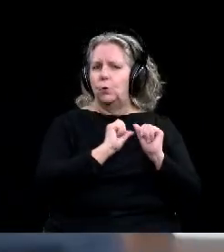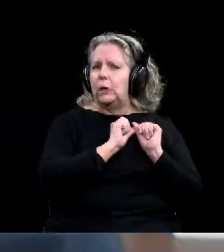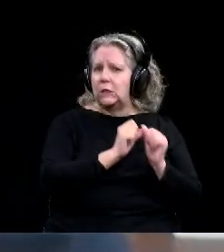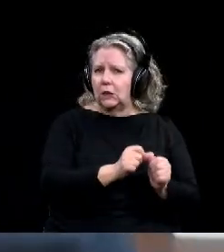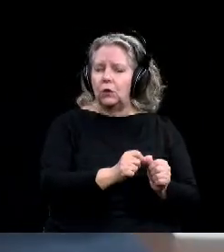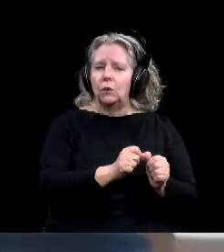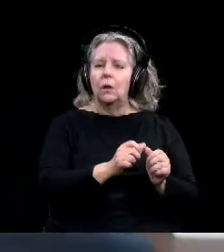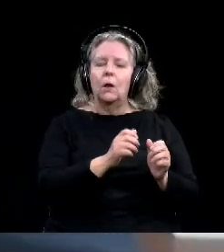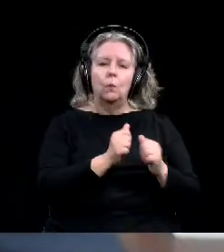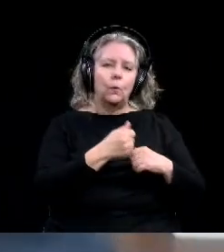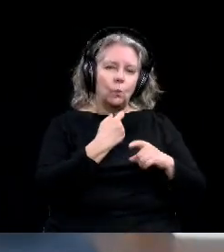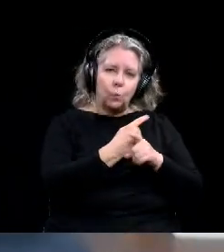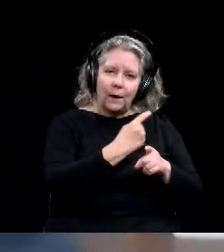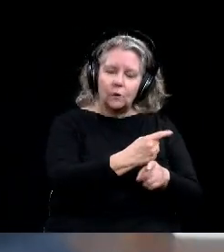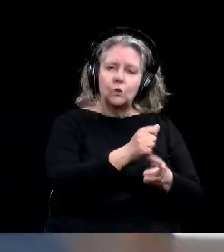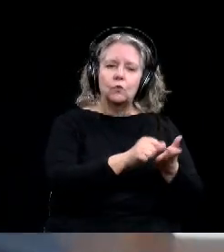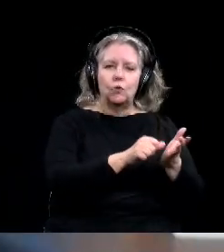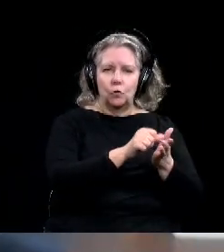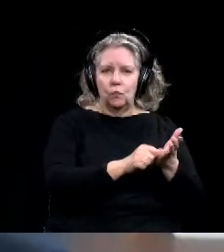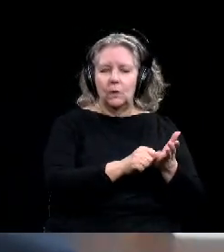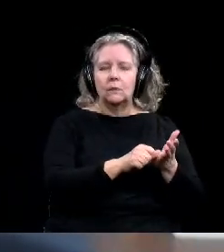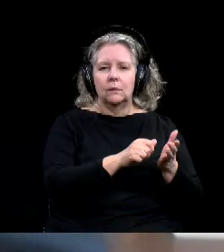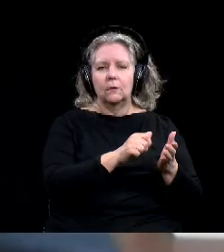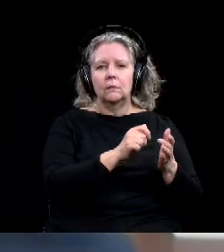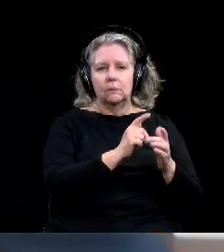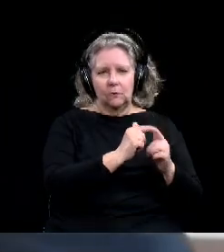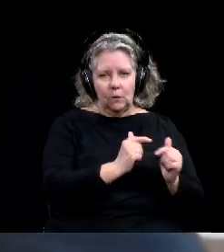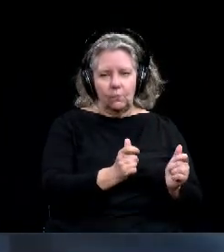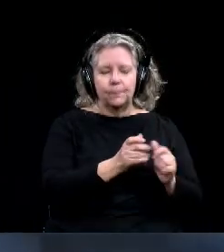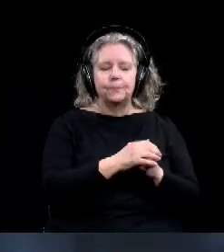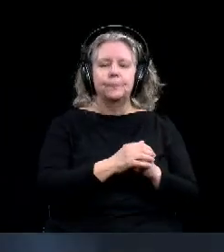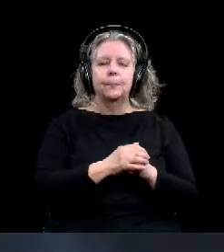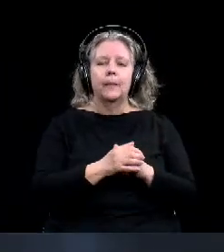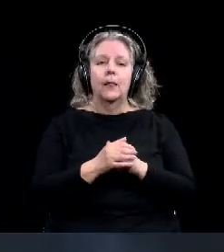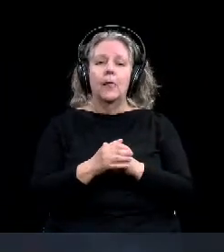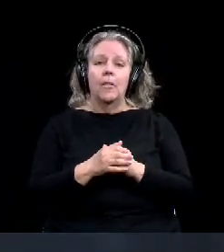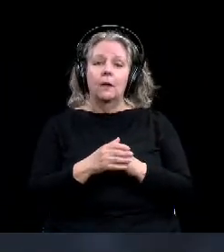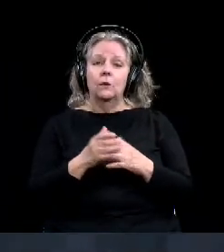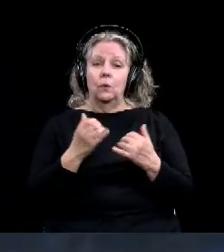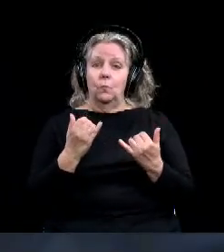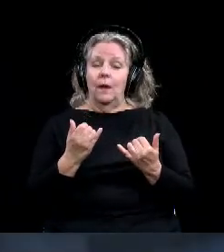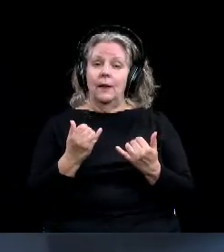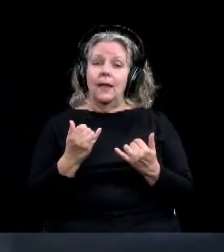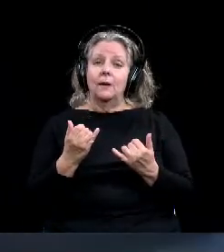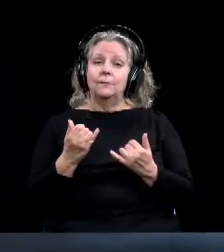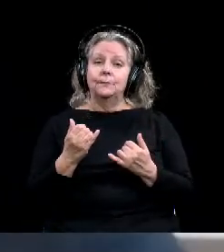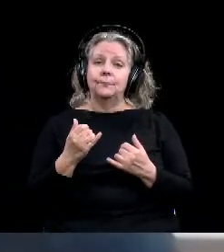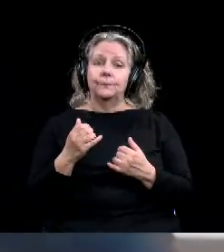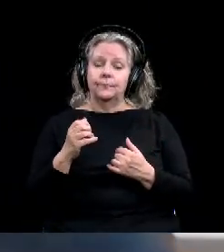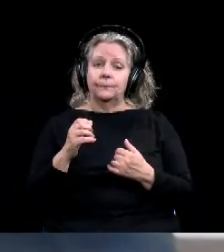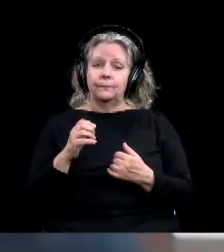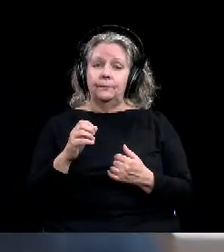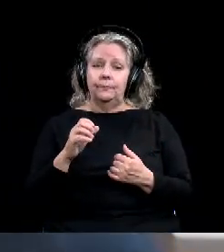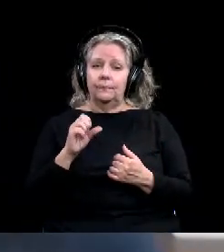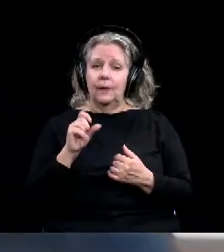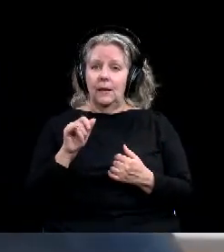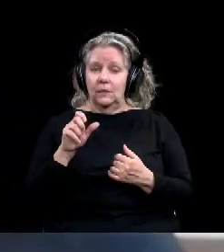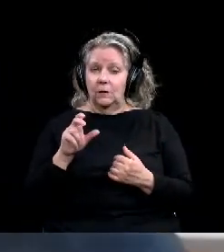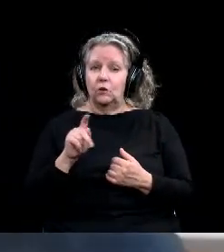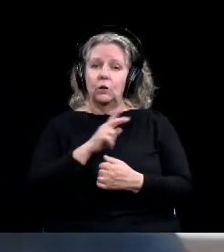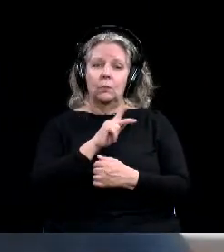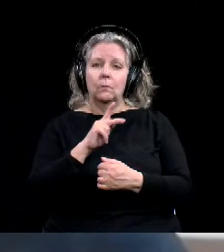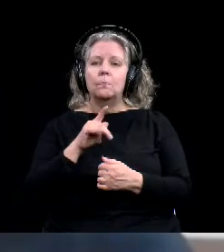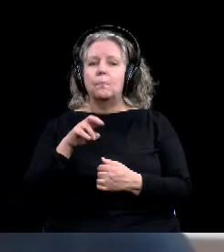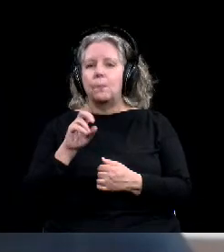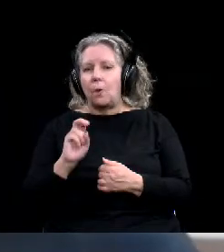To date, Ascension Providence has provided more than 10,400 vaccinations to individuals in our local community. As